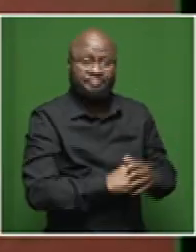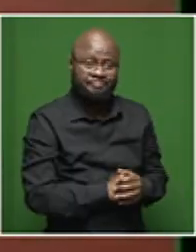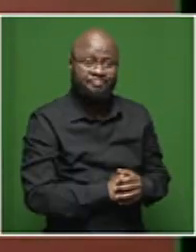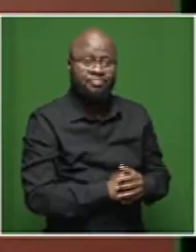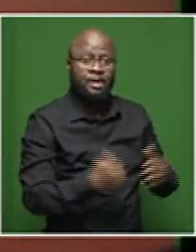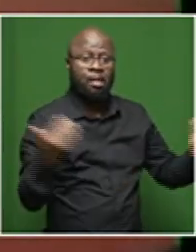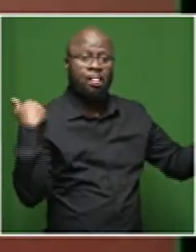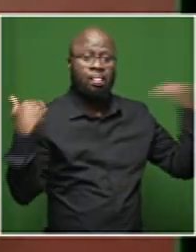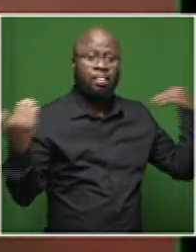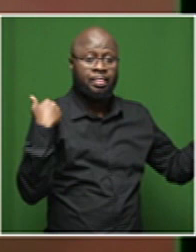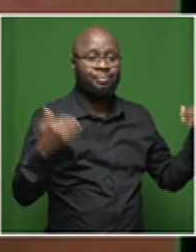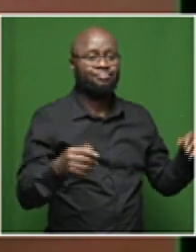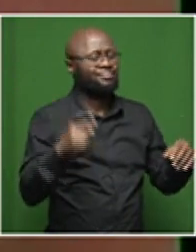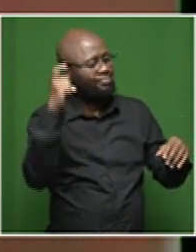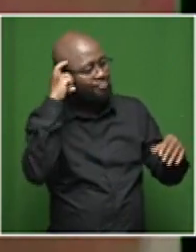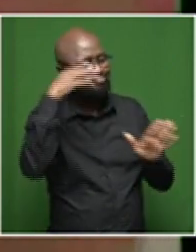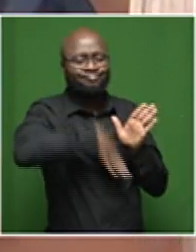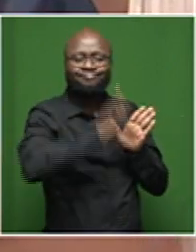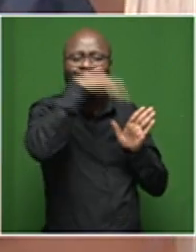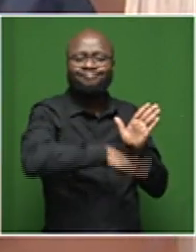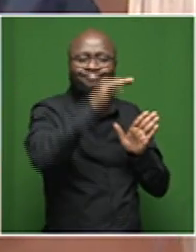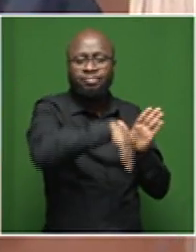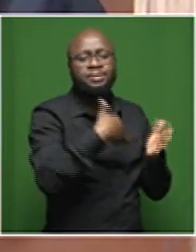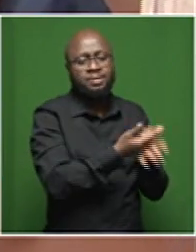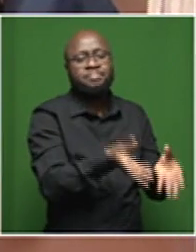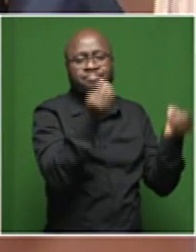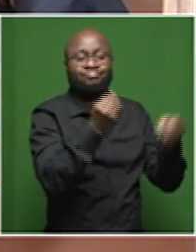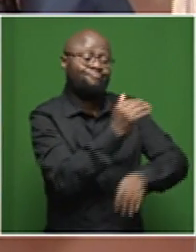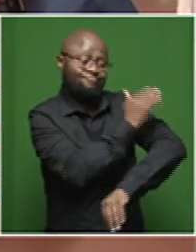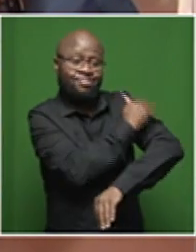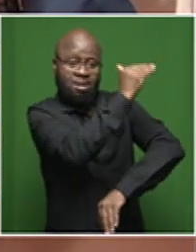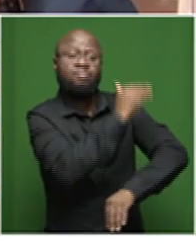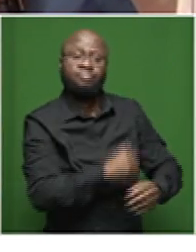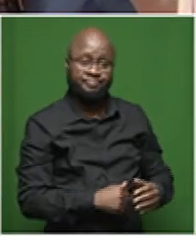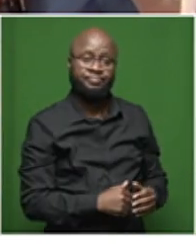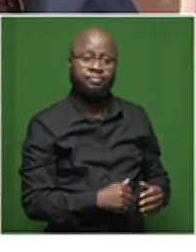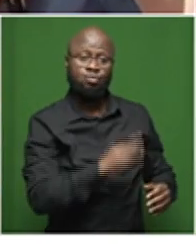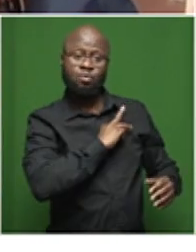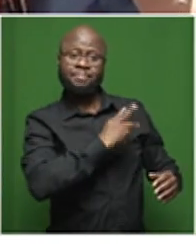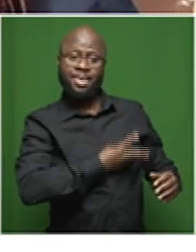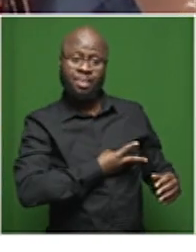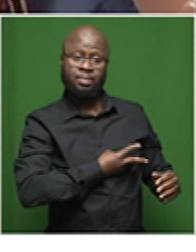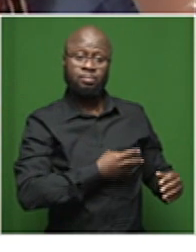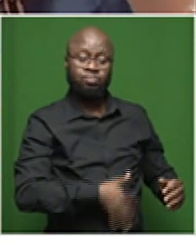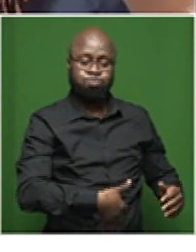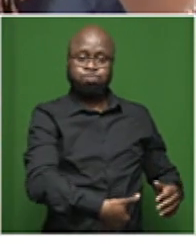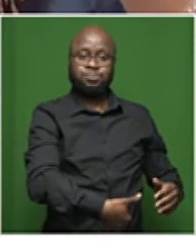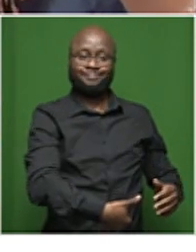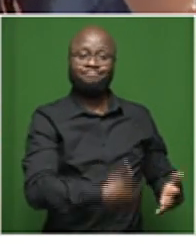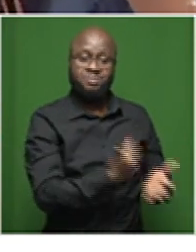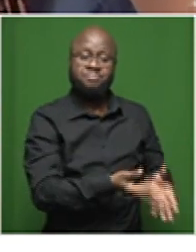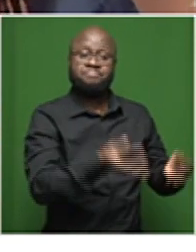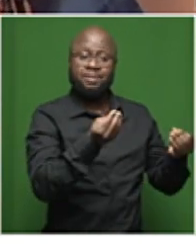can also cause hypertension in some patients. Many pregnant women have developed hypertension. How prevalent